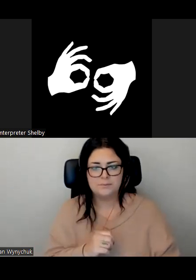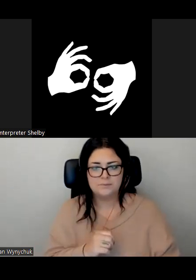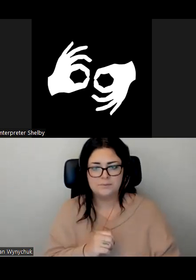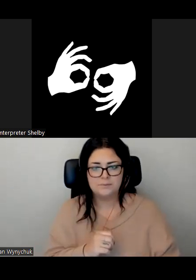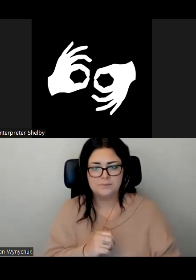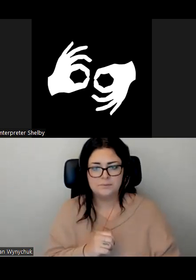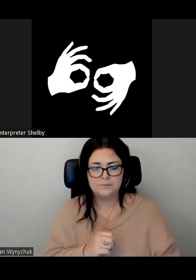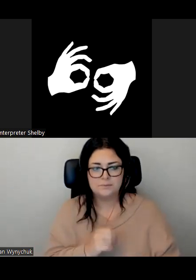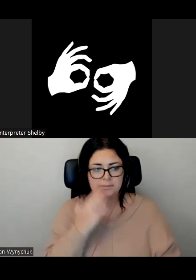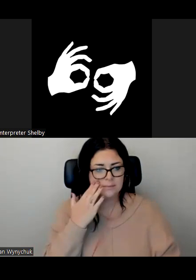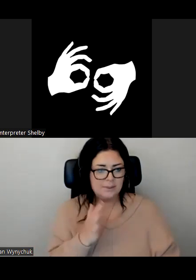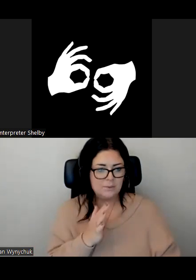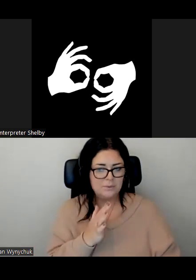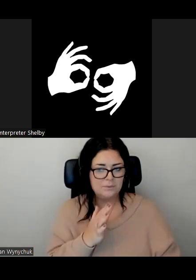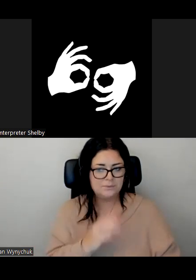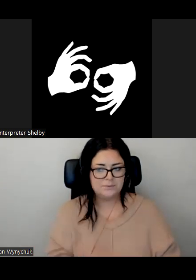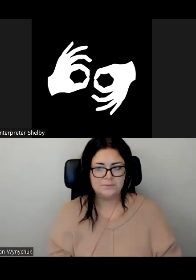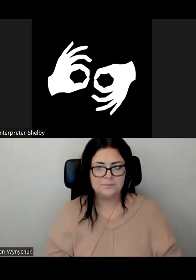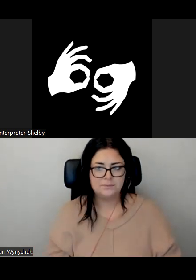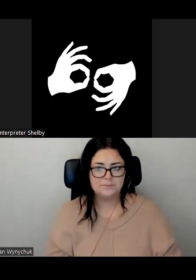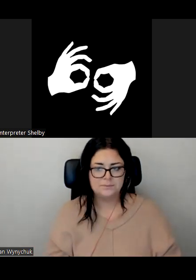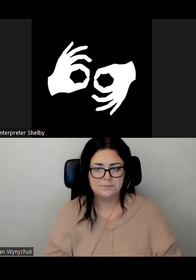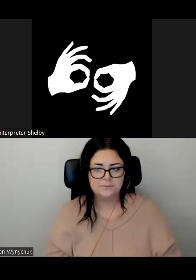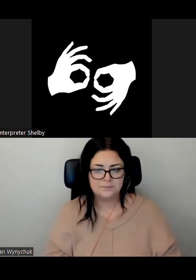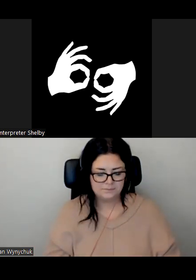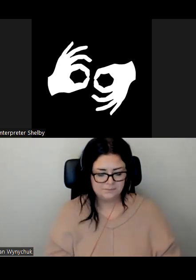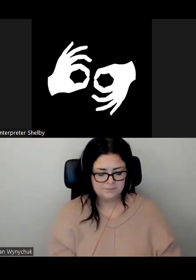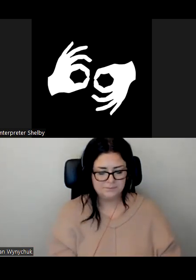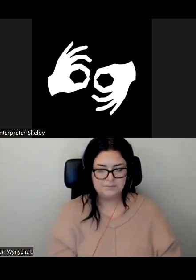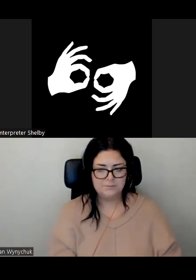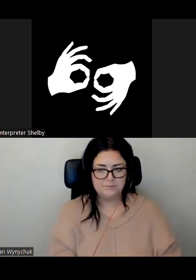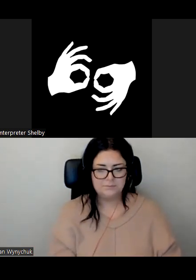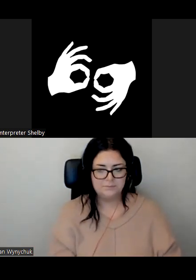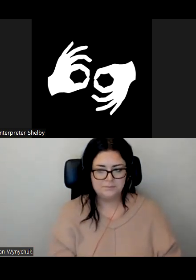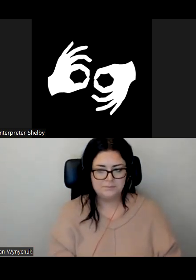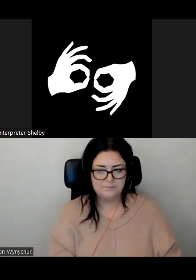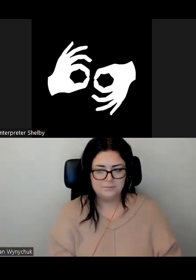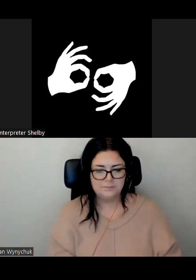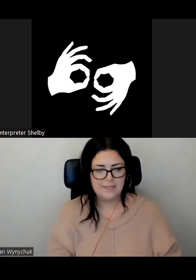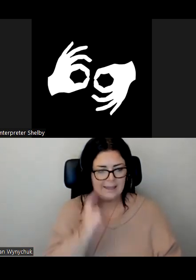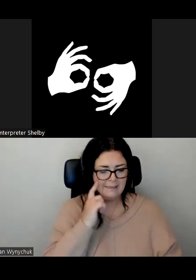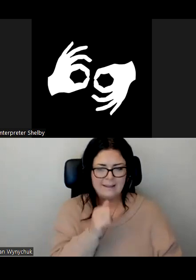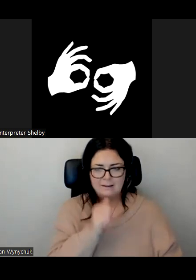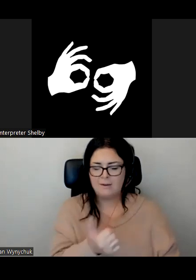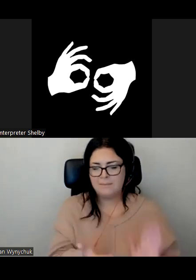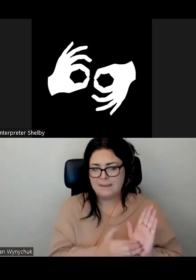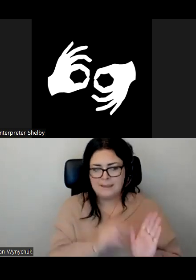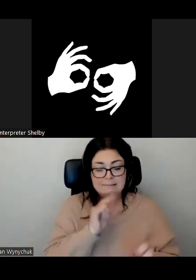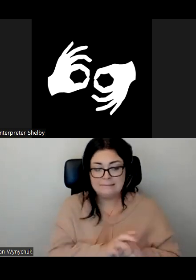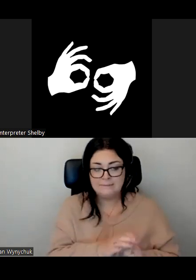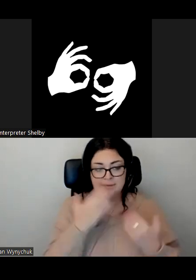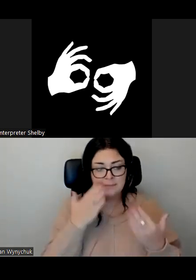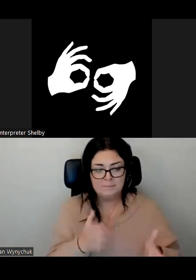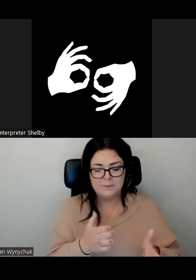I don't know. Okay. I don't know. I don't think it does, but I'm not 100% sure.